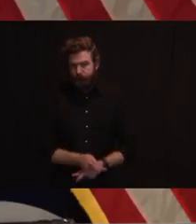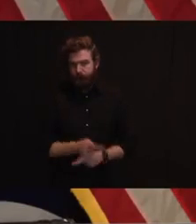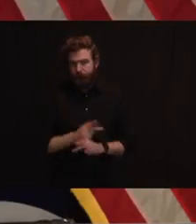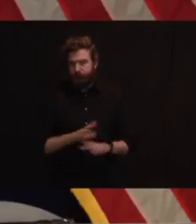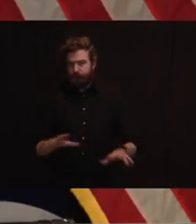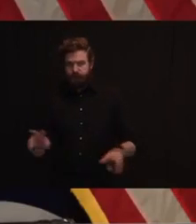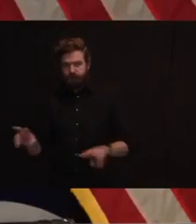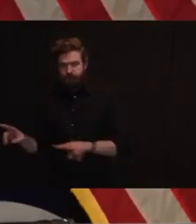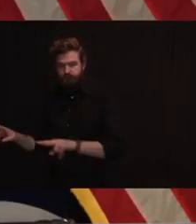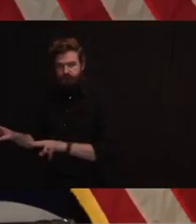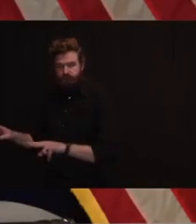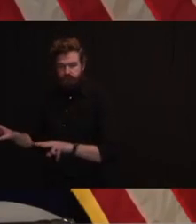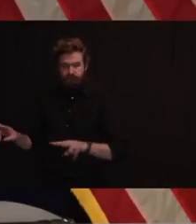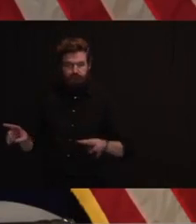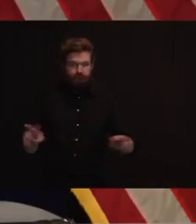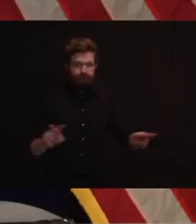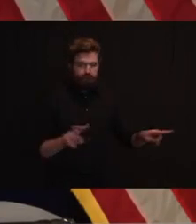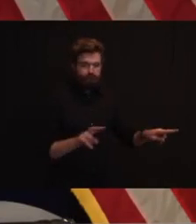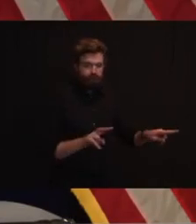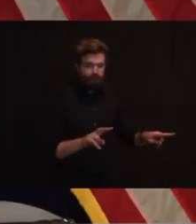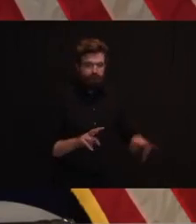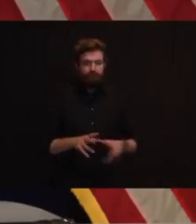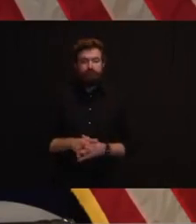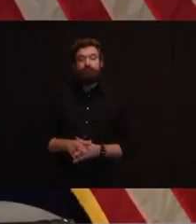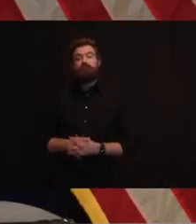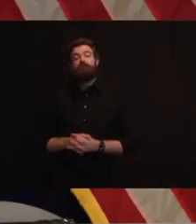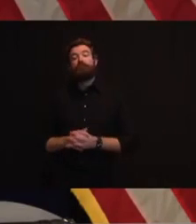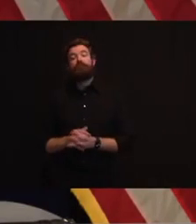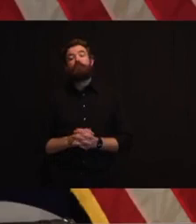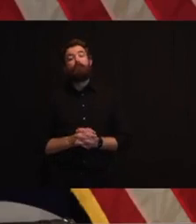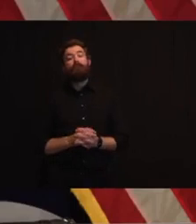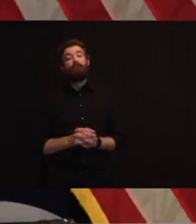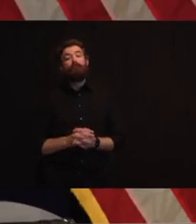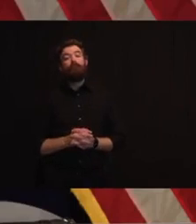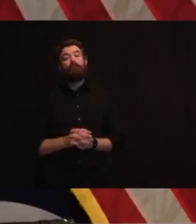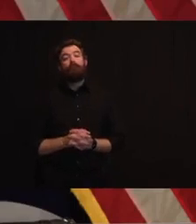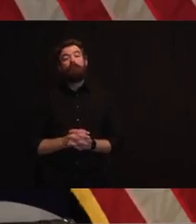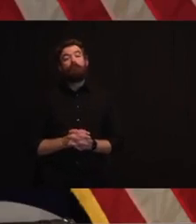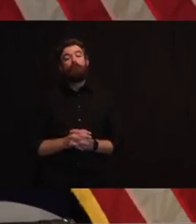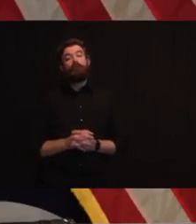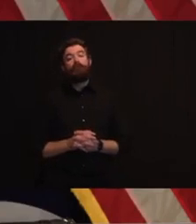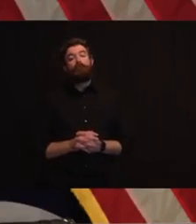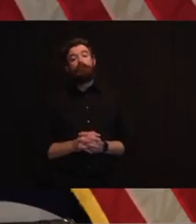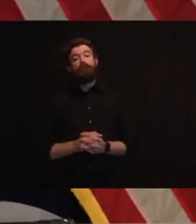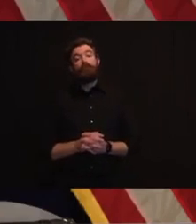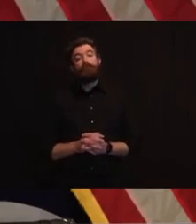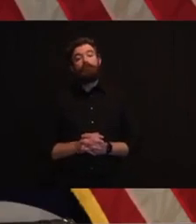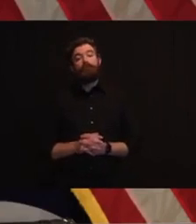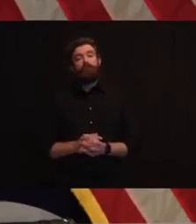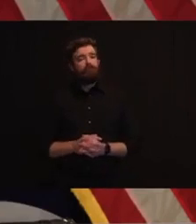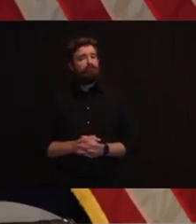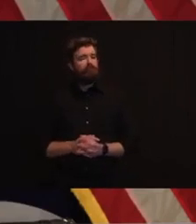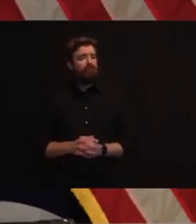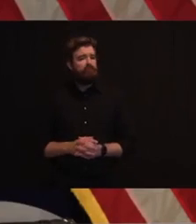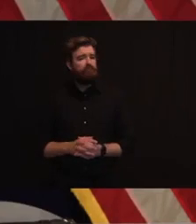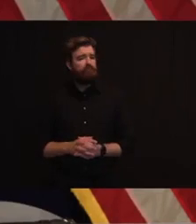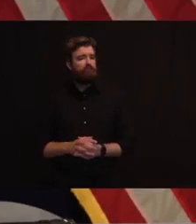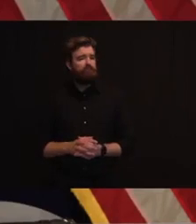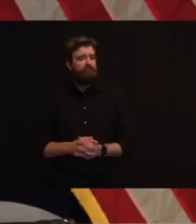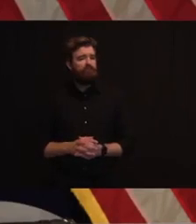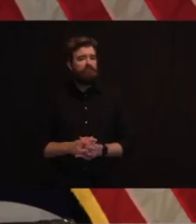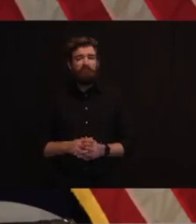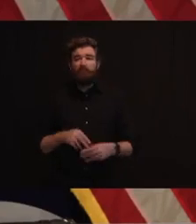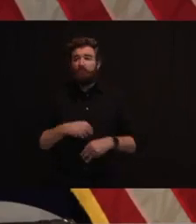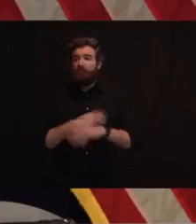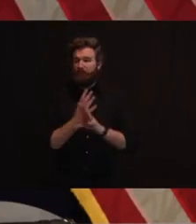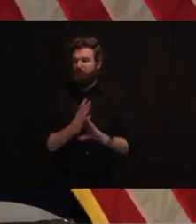we all know that we are very comfortable, I trust, working remotely, given what we've been through for the last year. So we just thought to help us